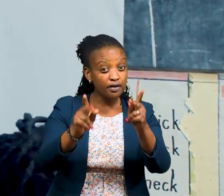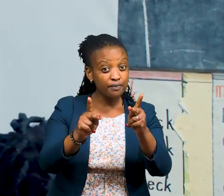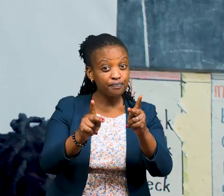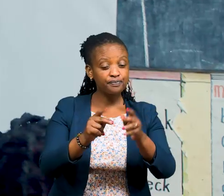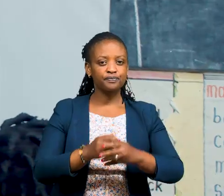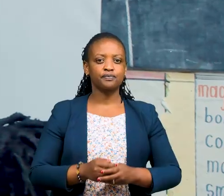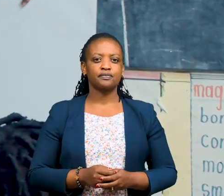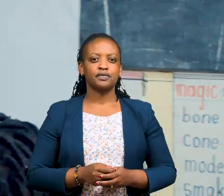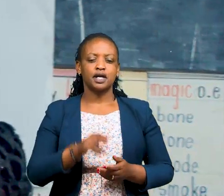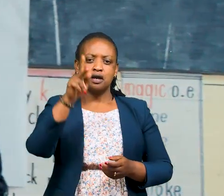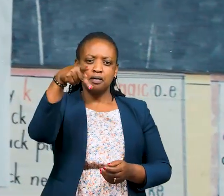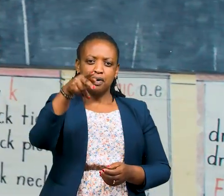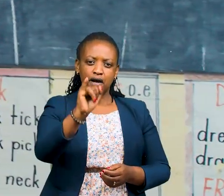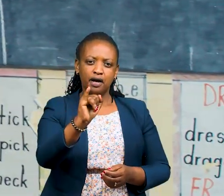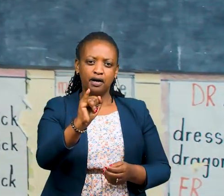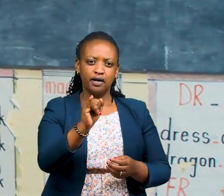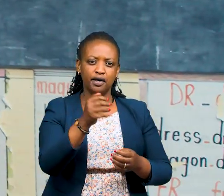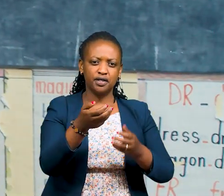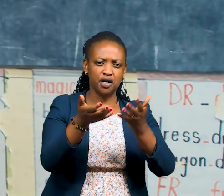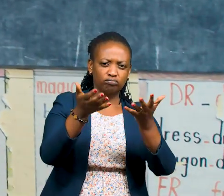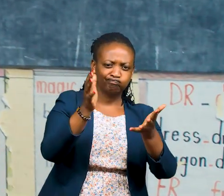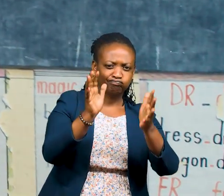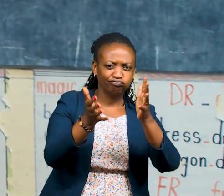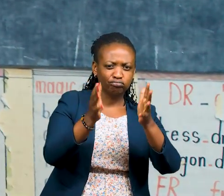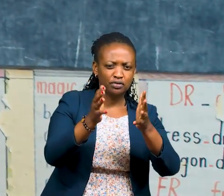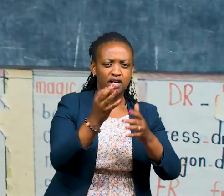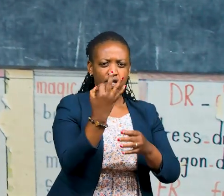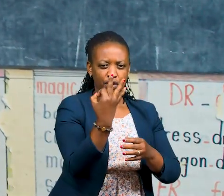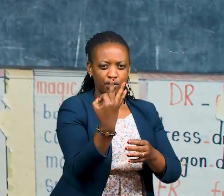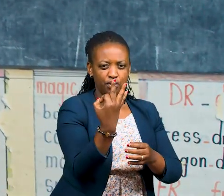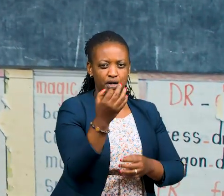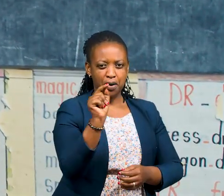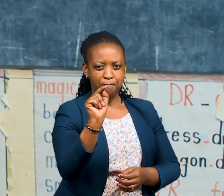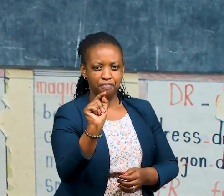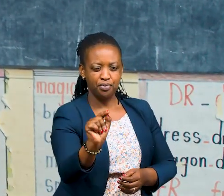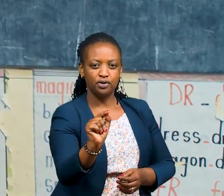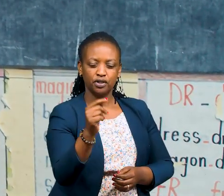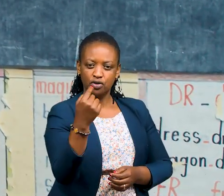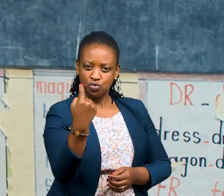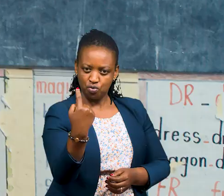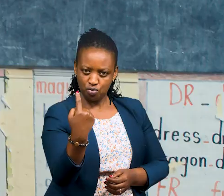okay? So pi is approximately